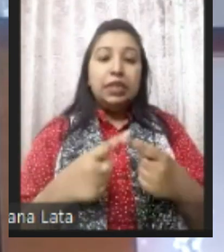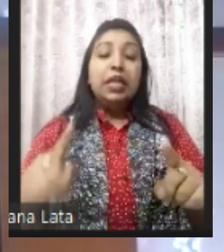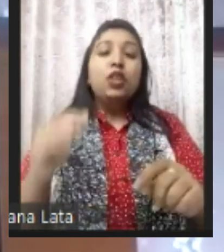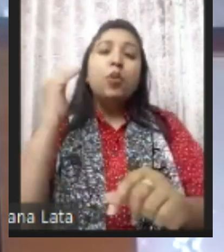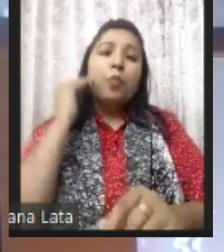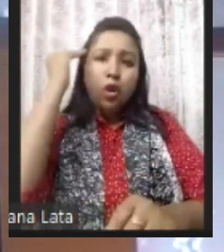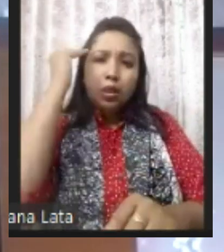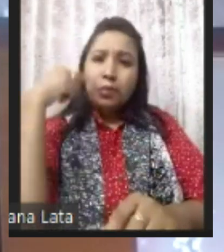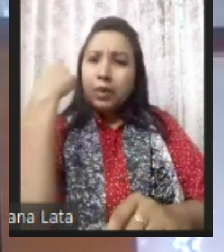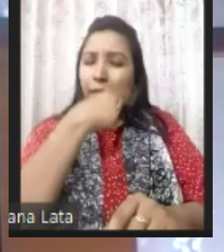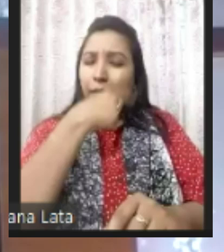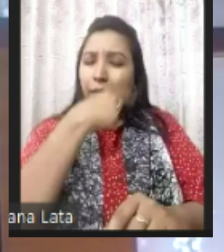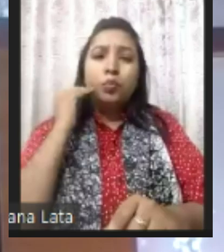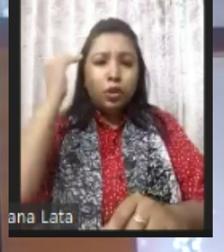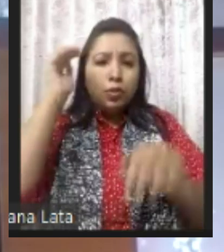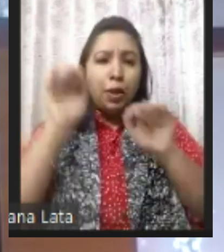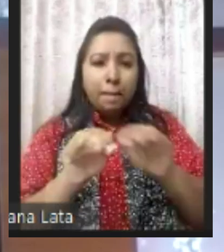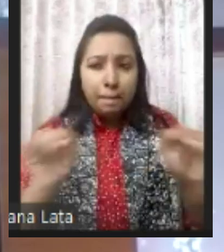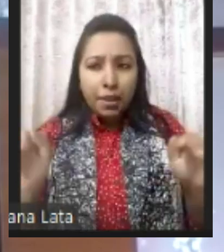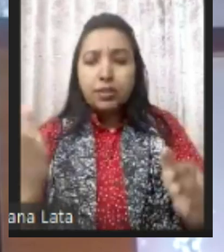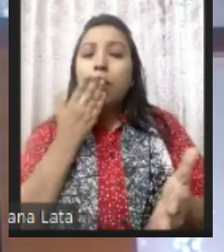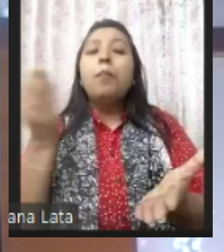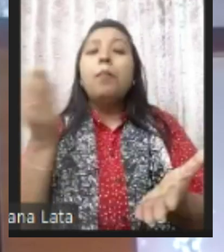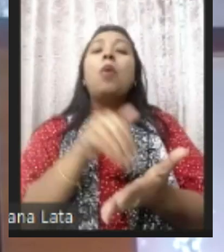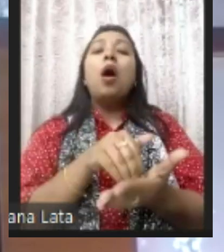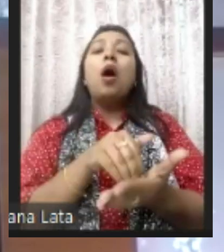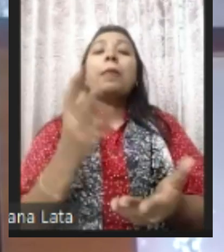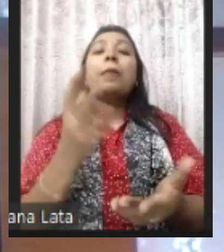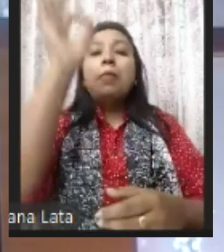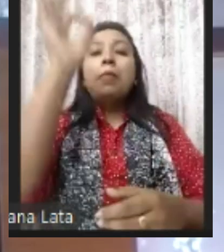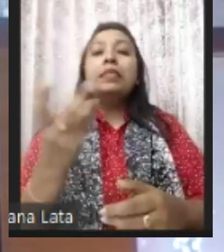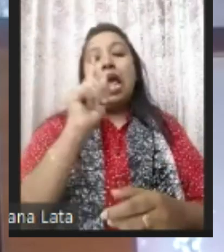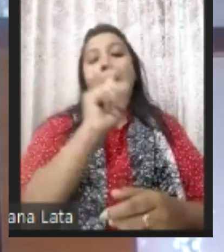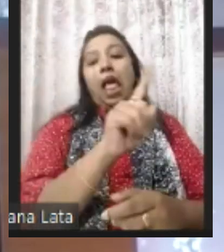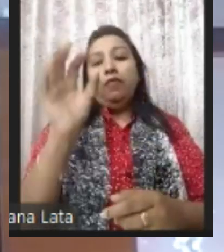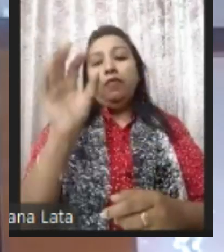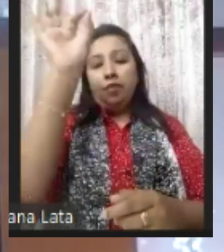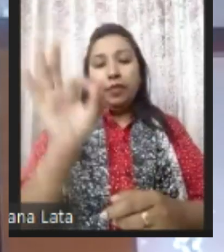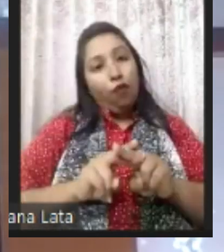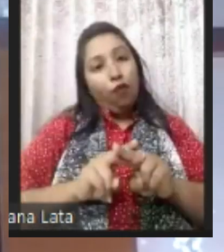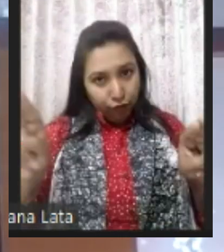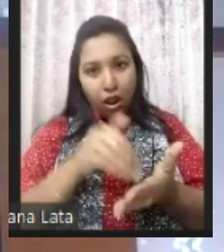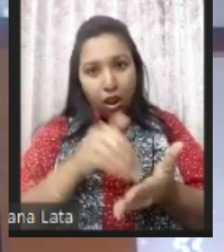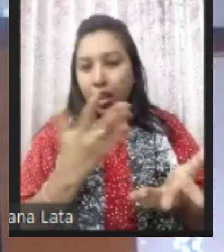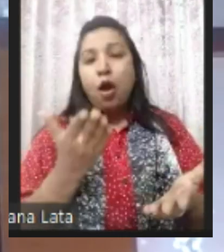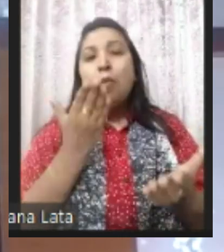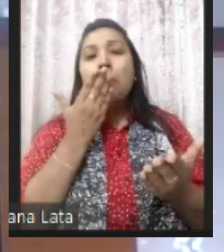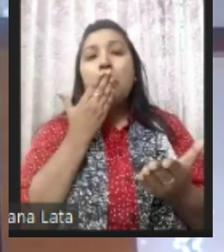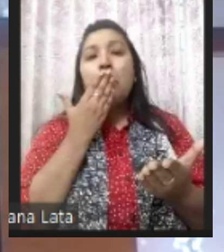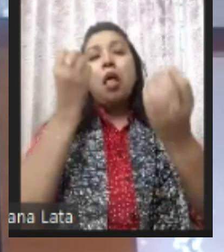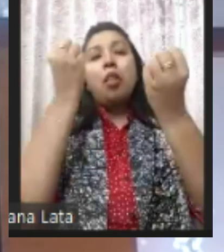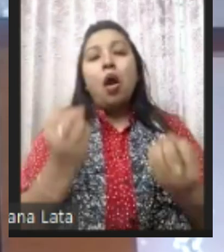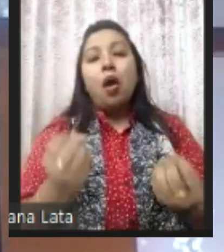the children with disability, you will see only 11% is there. Also the dropout rate is high. So in